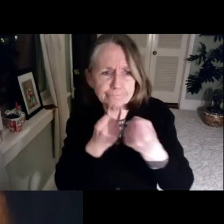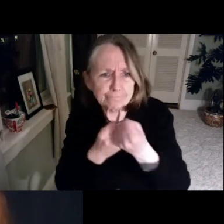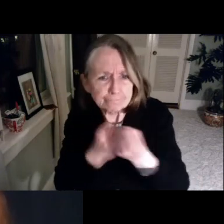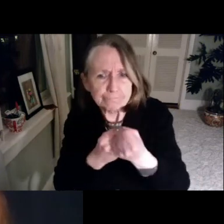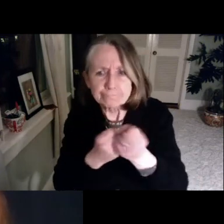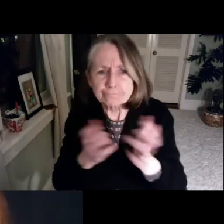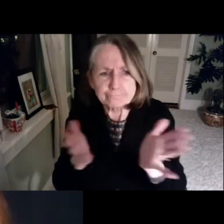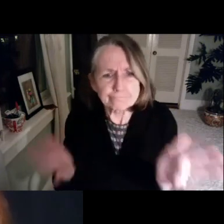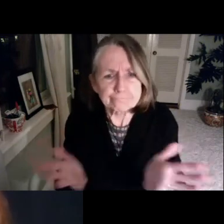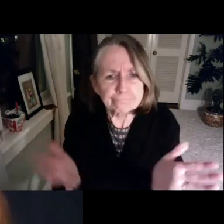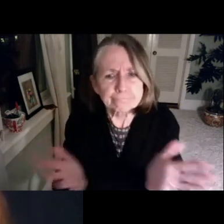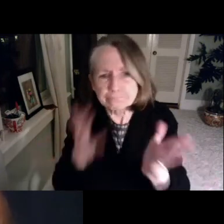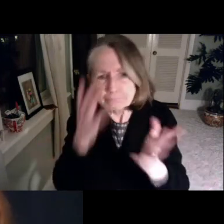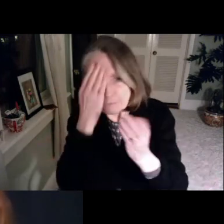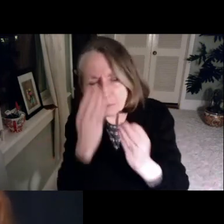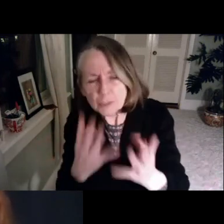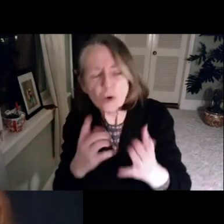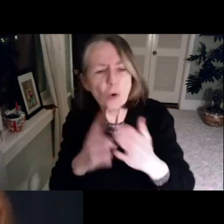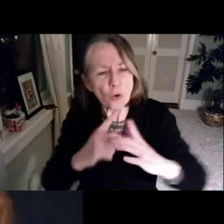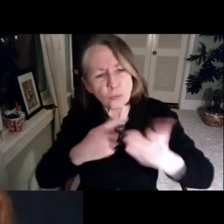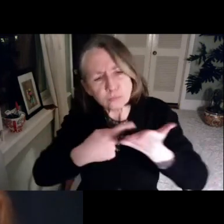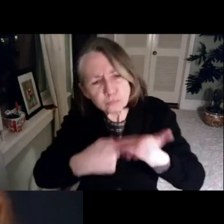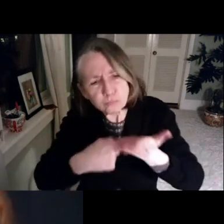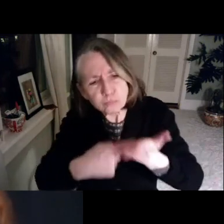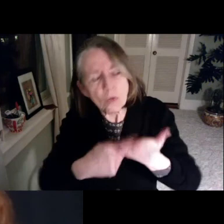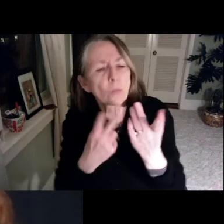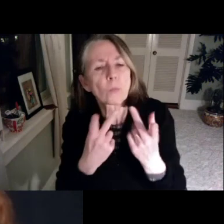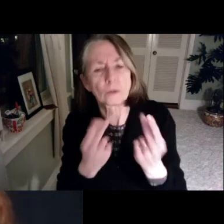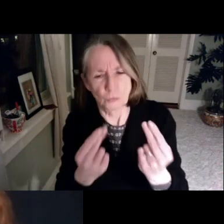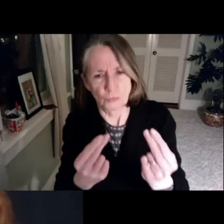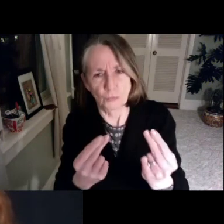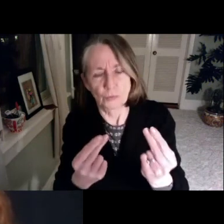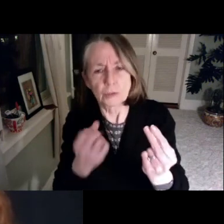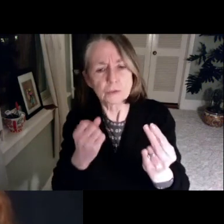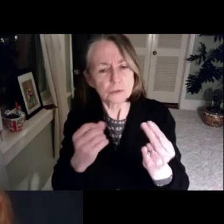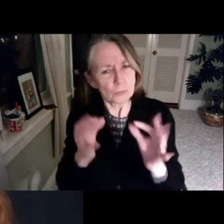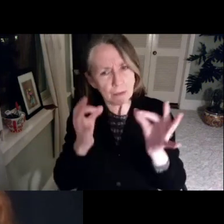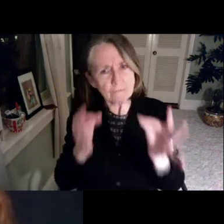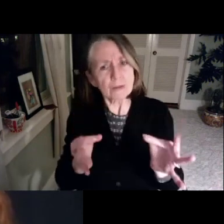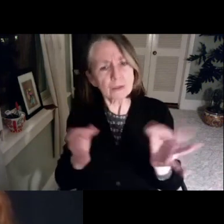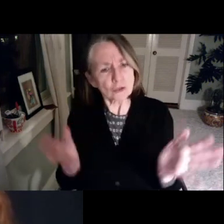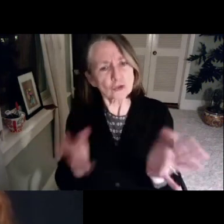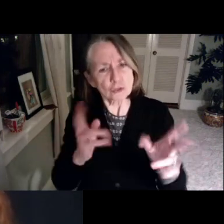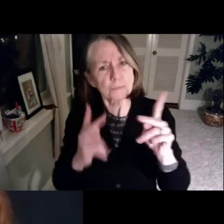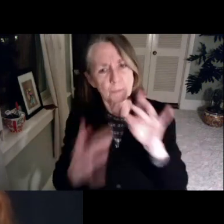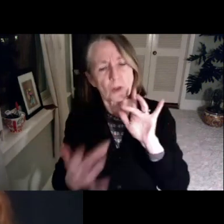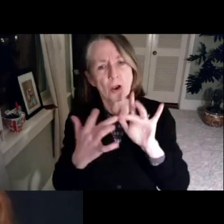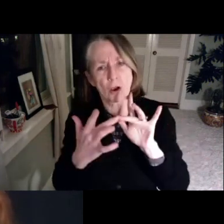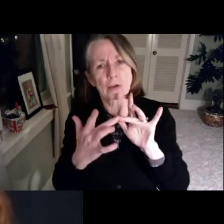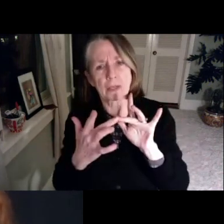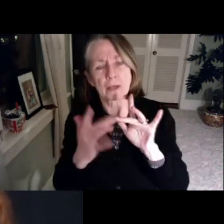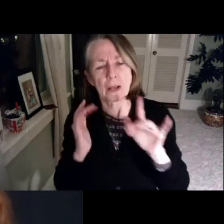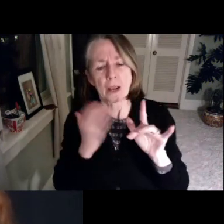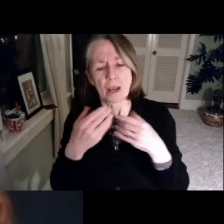or at least have some sort of conversation with them about their situation. So I would definitely encourage people to contact our office